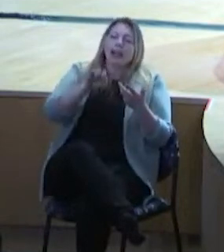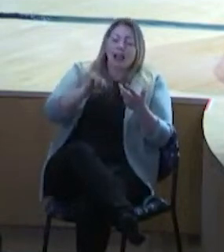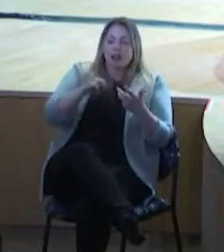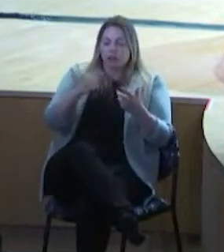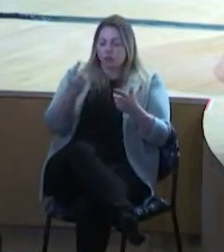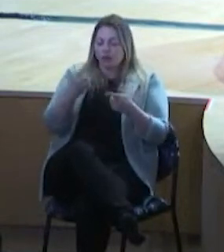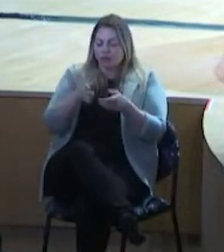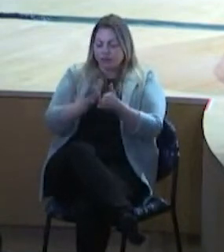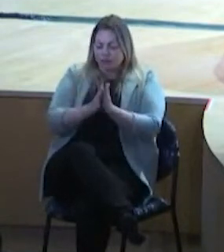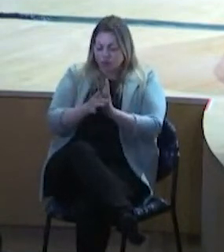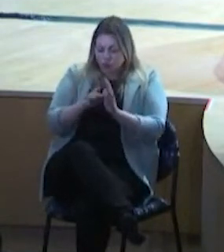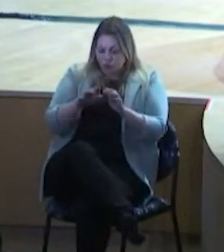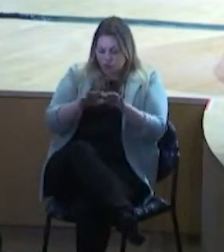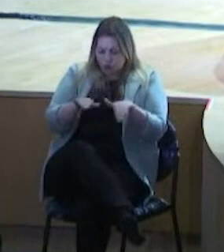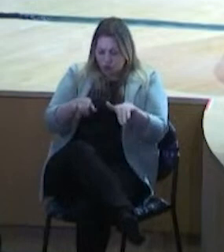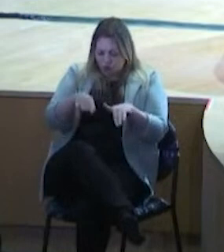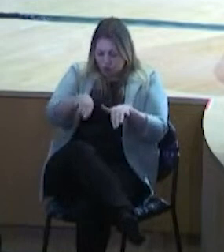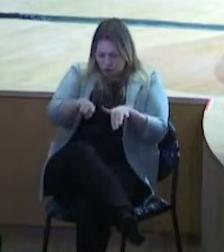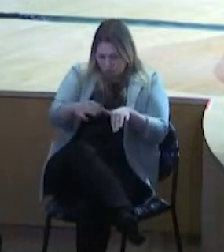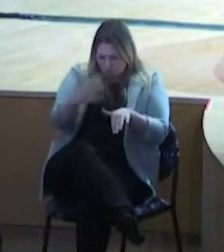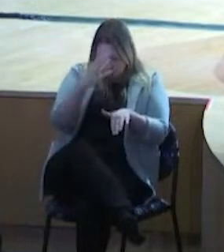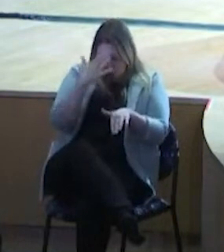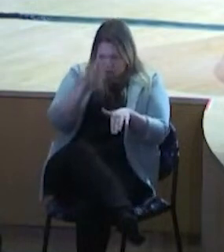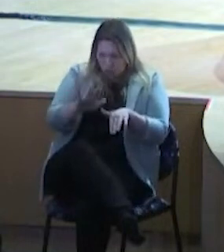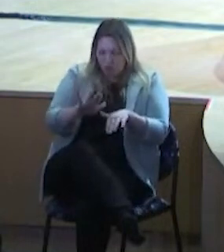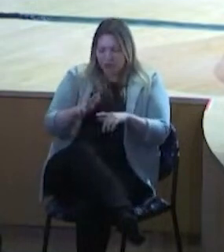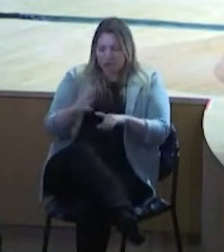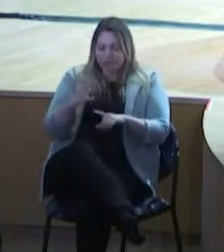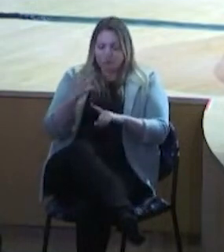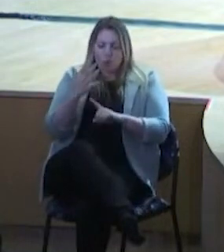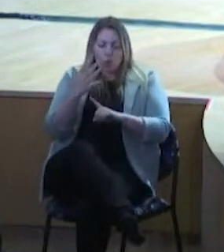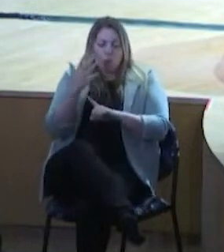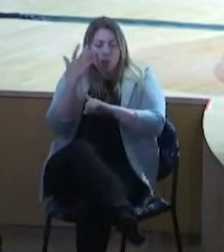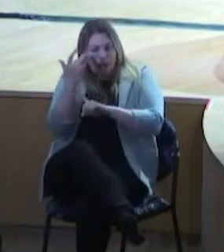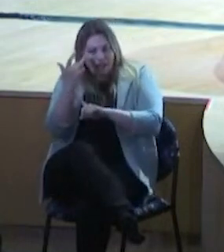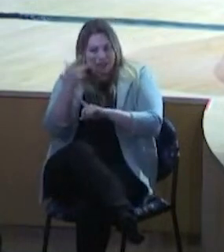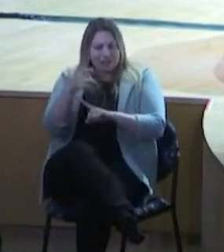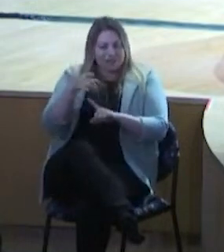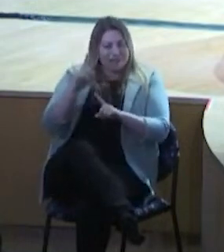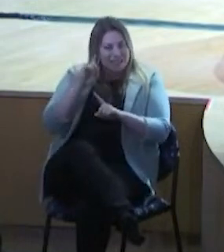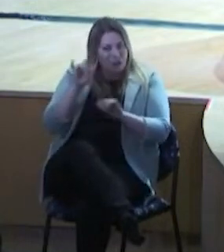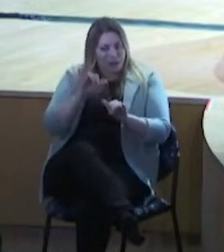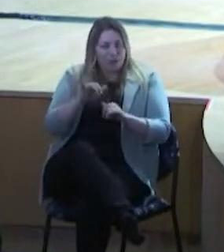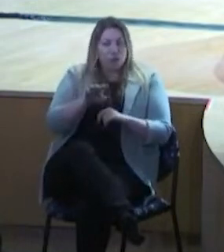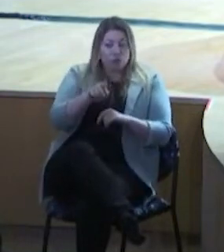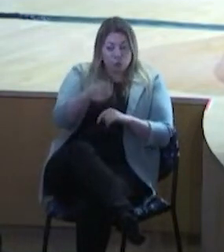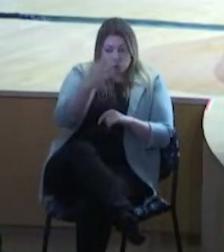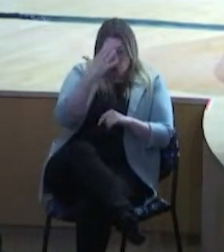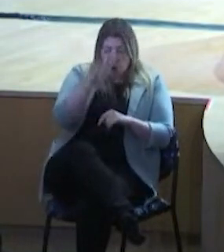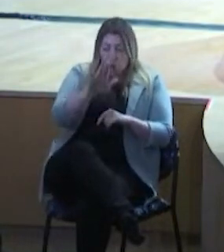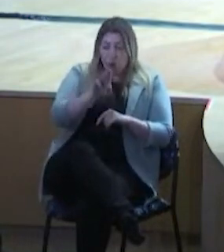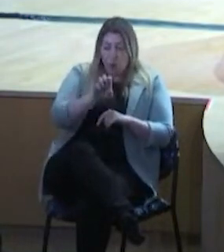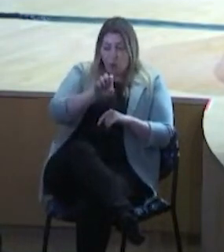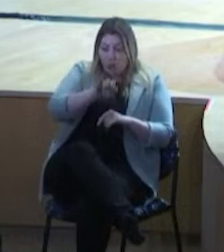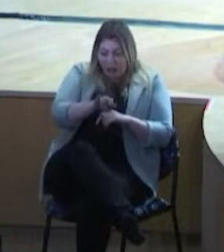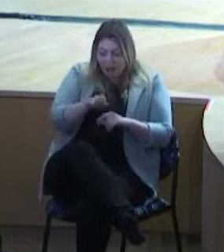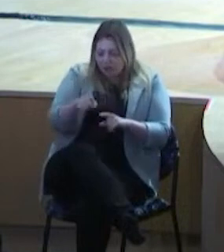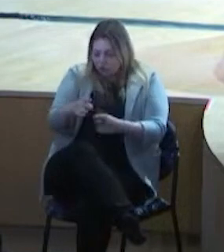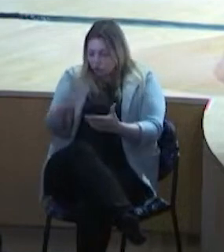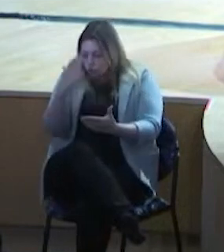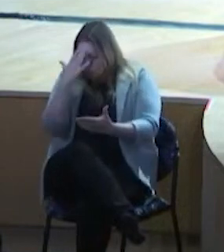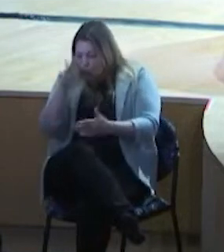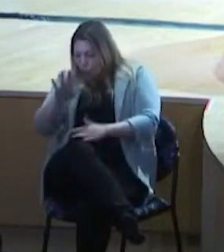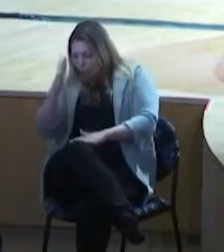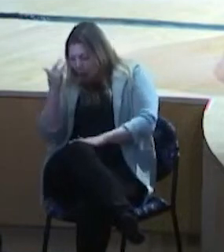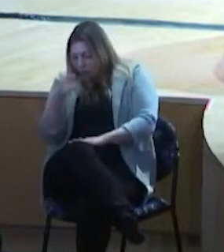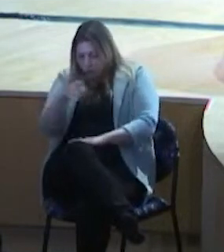children, do you know your wai? And do you know your reason? Do you know your resource? Do you know who you are, and your water and where